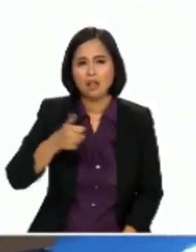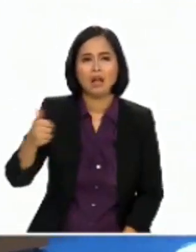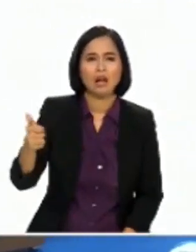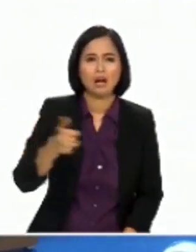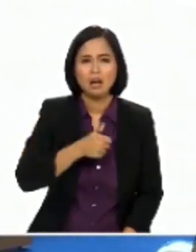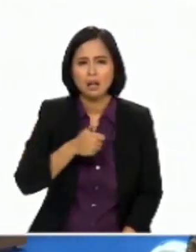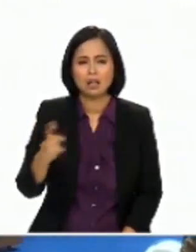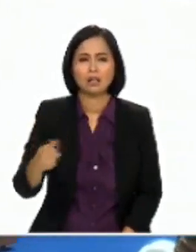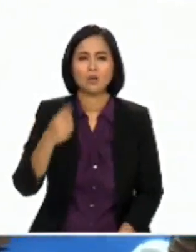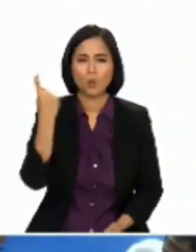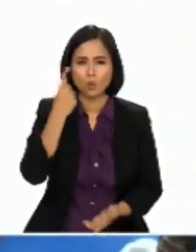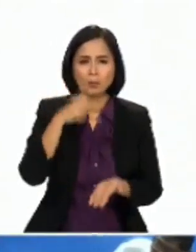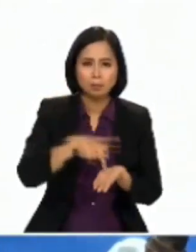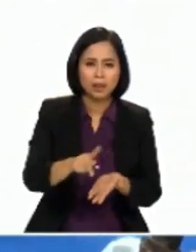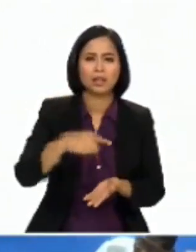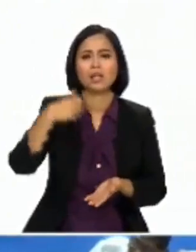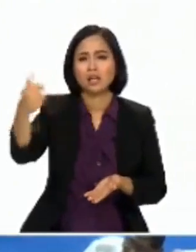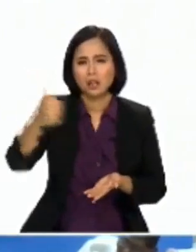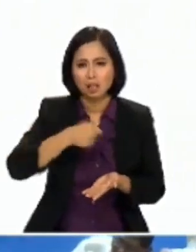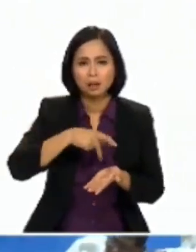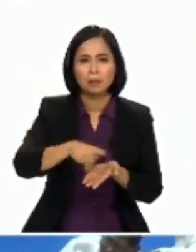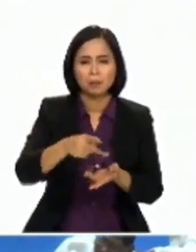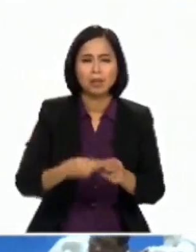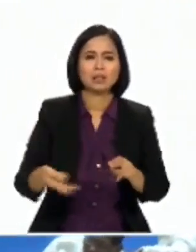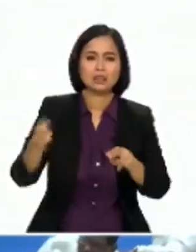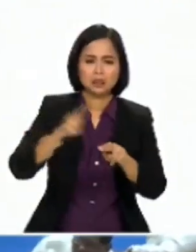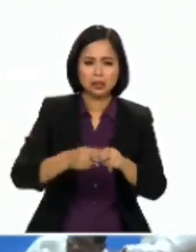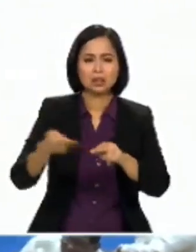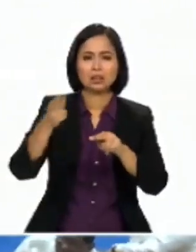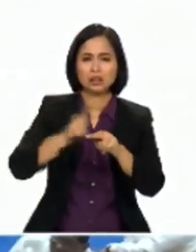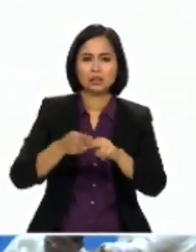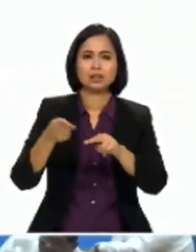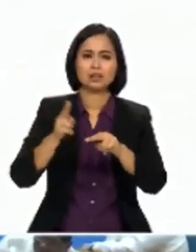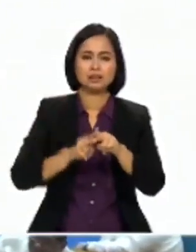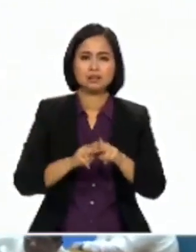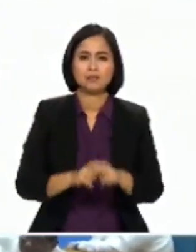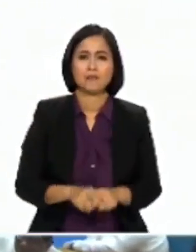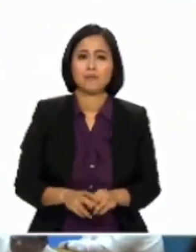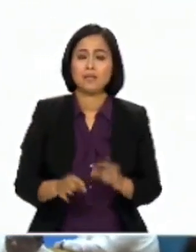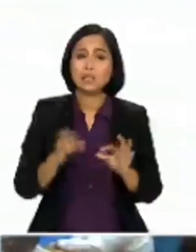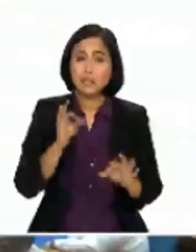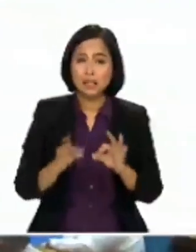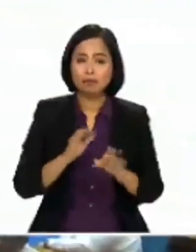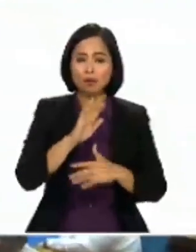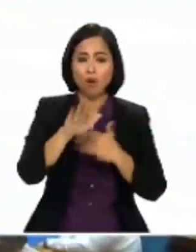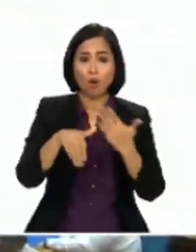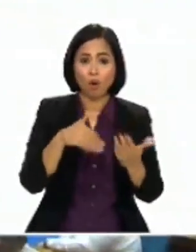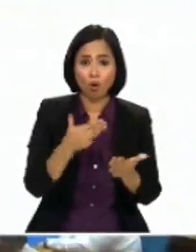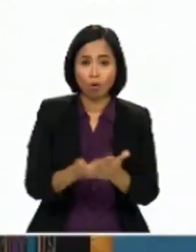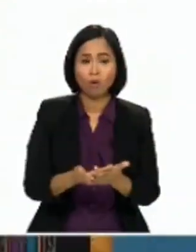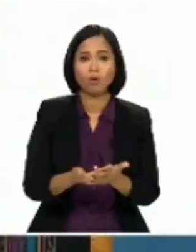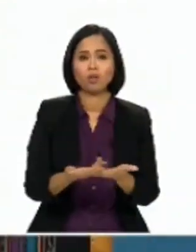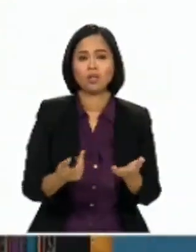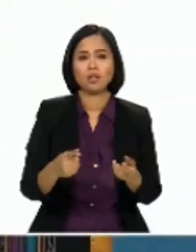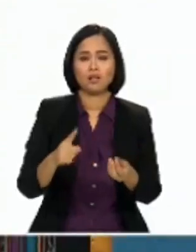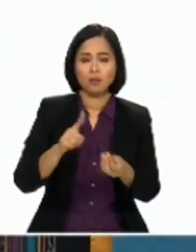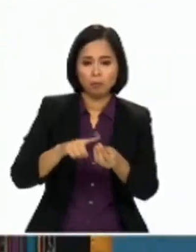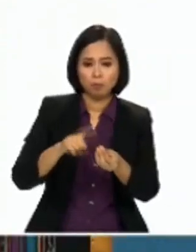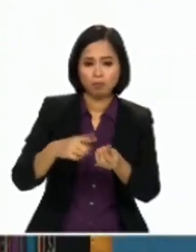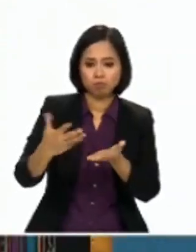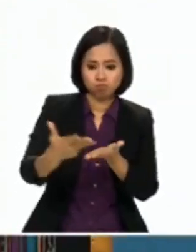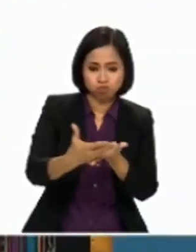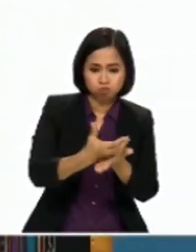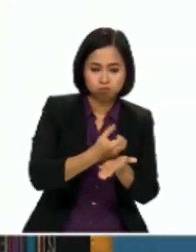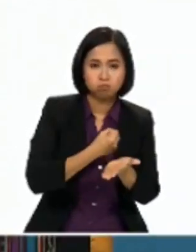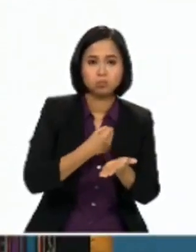hindi binabayaran. That's why nagpatong. If all monies and revenues due